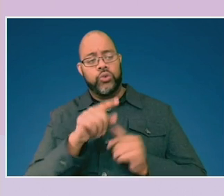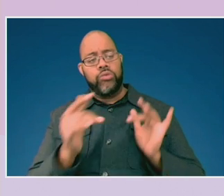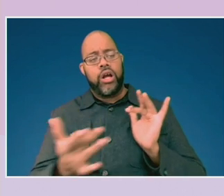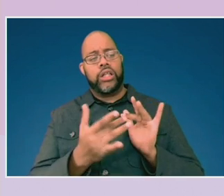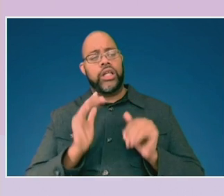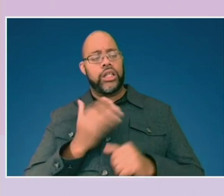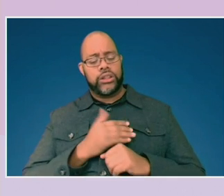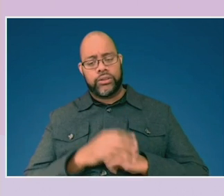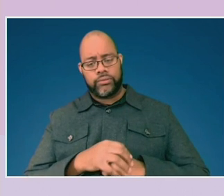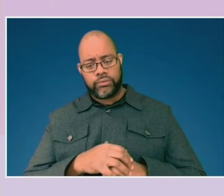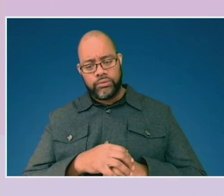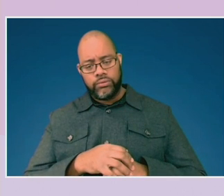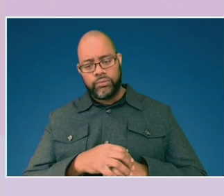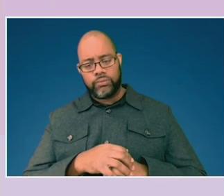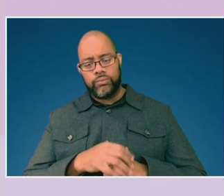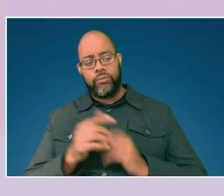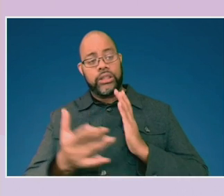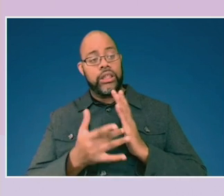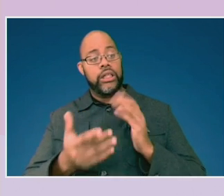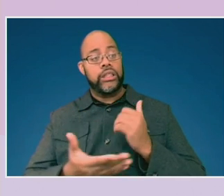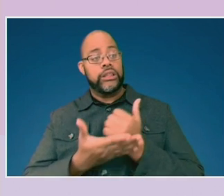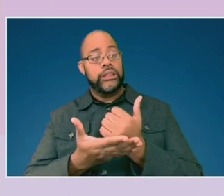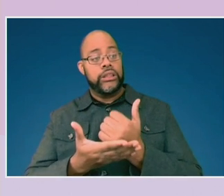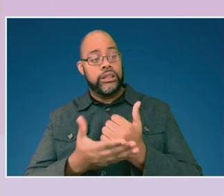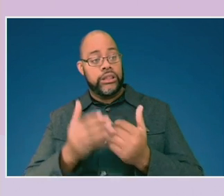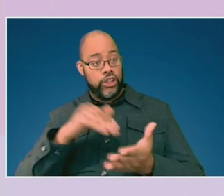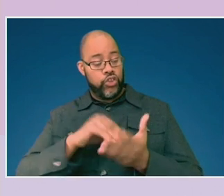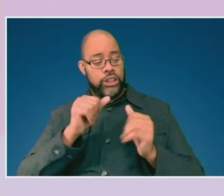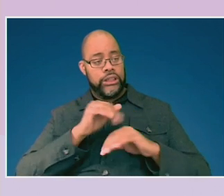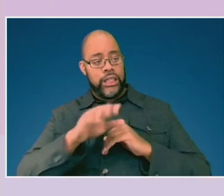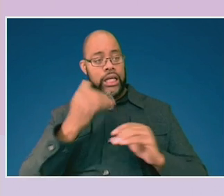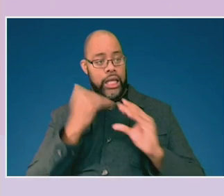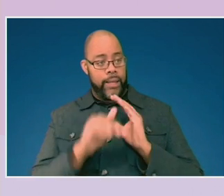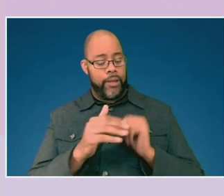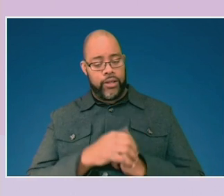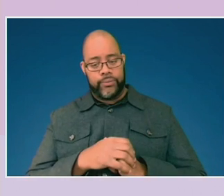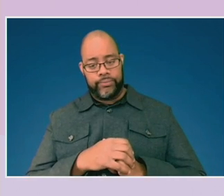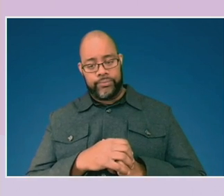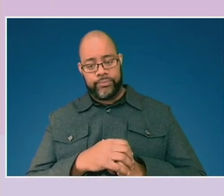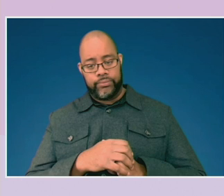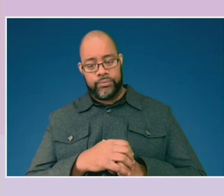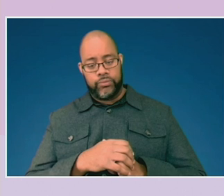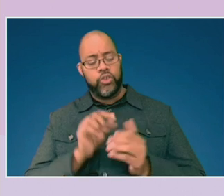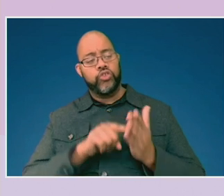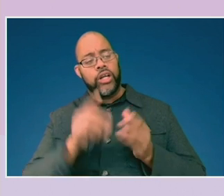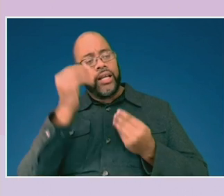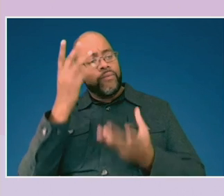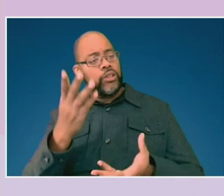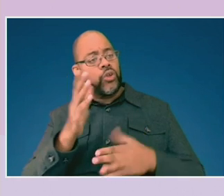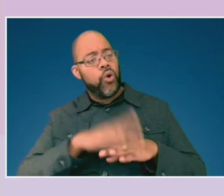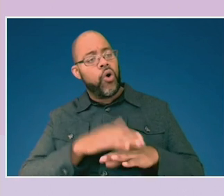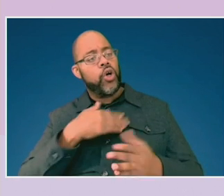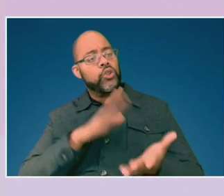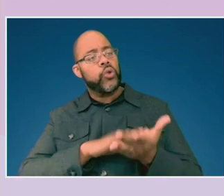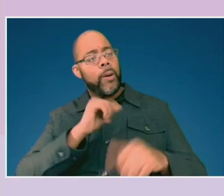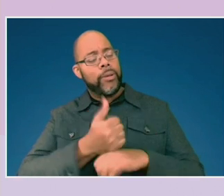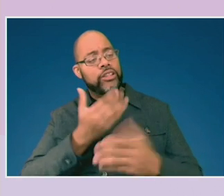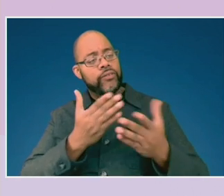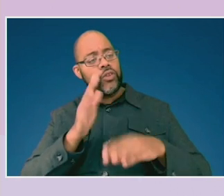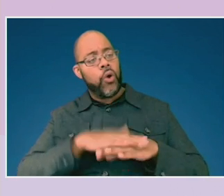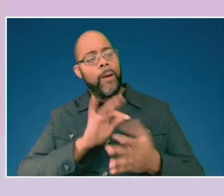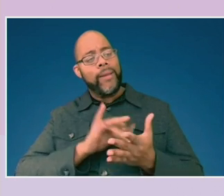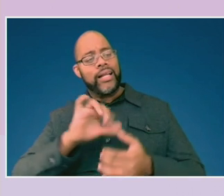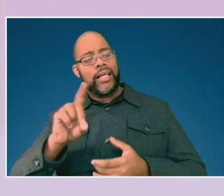us and to our Technical Assistance Center. You can send us an email or check out information on our school-based services on the